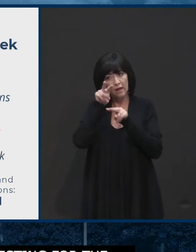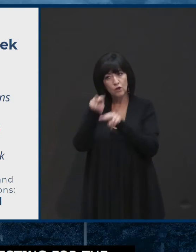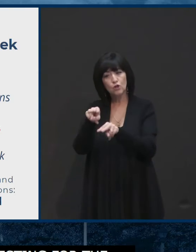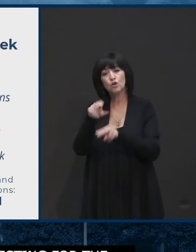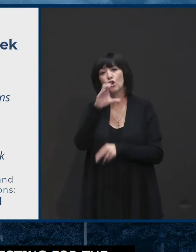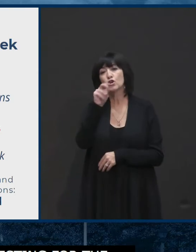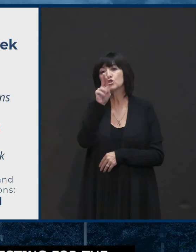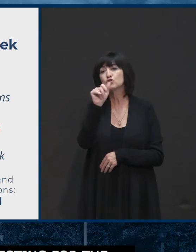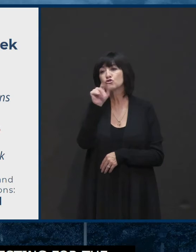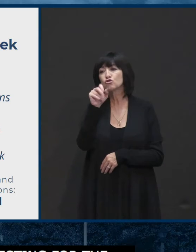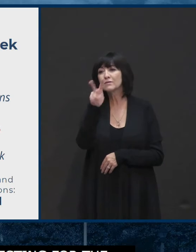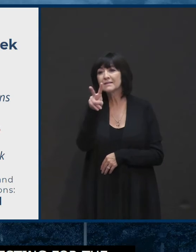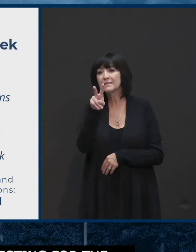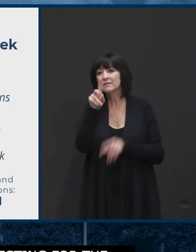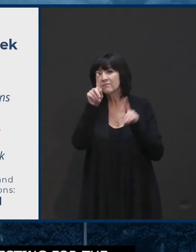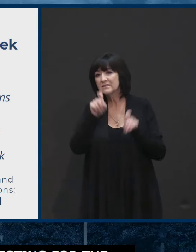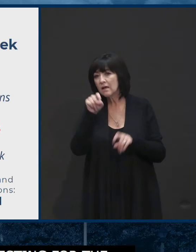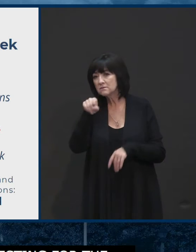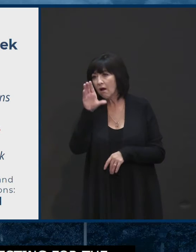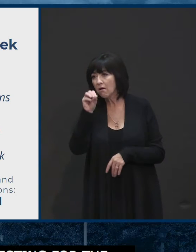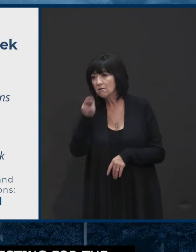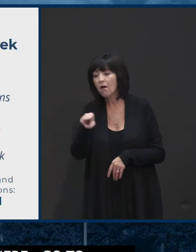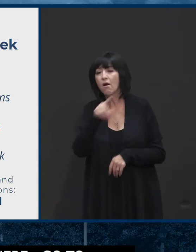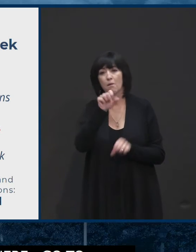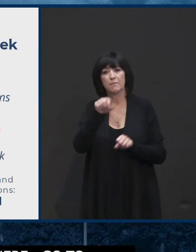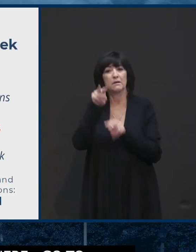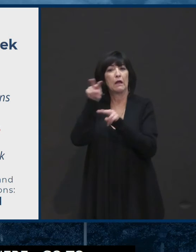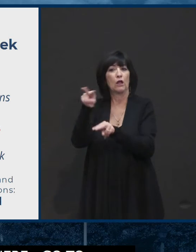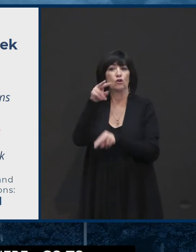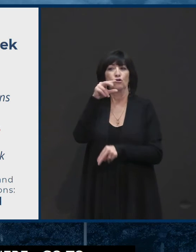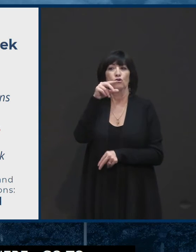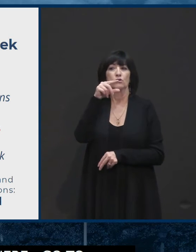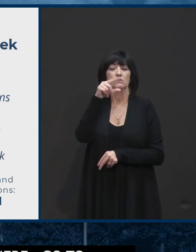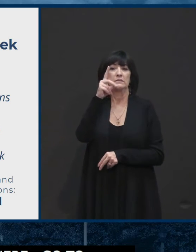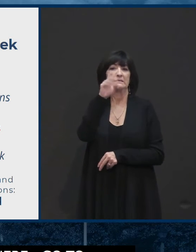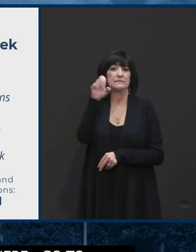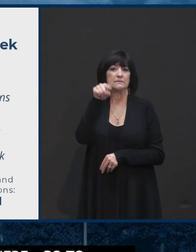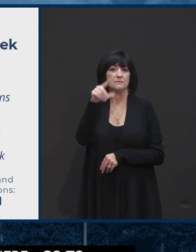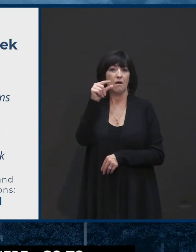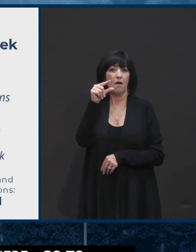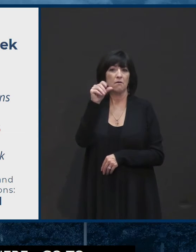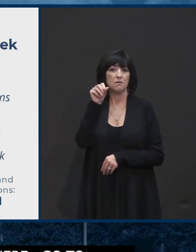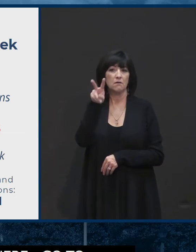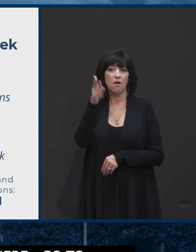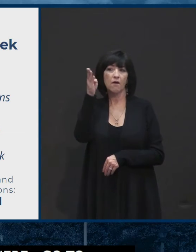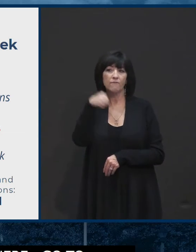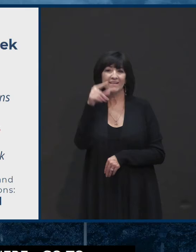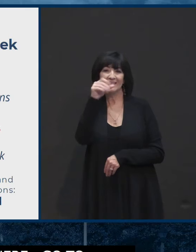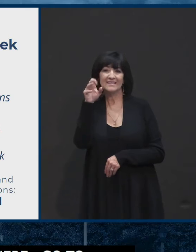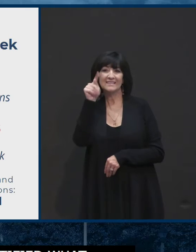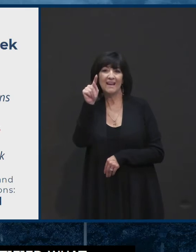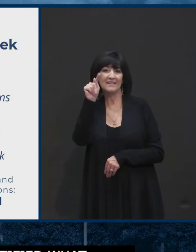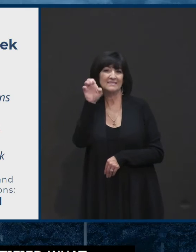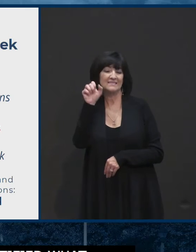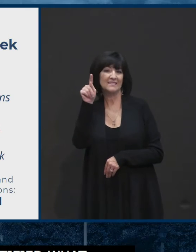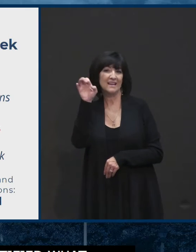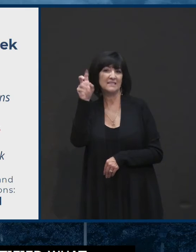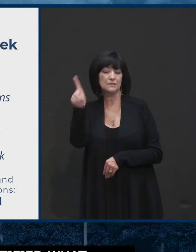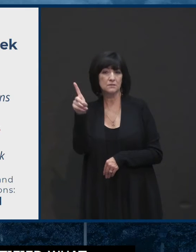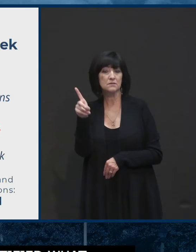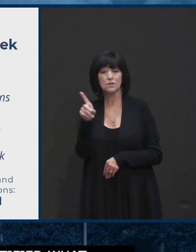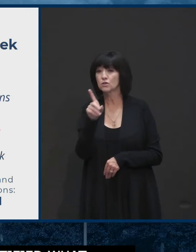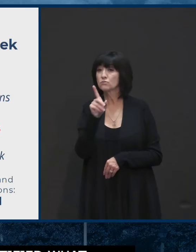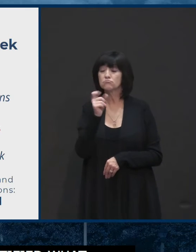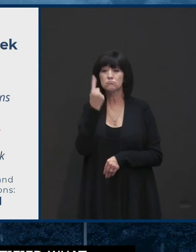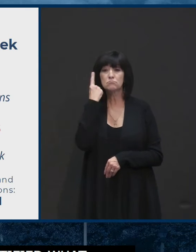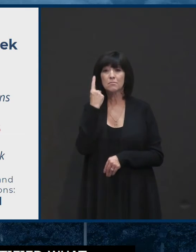curativetest.com to make sure you can identify what works for you and what might be close to you. The hours will vary a